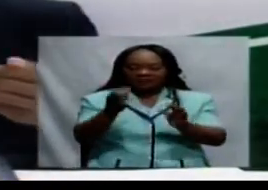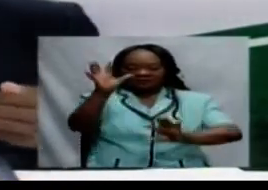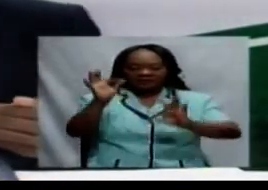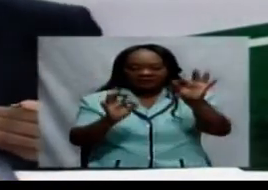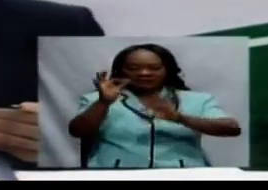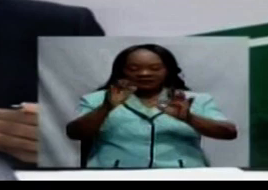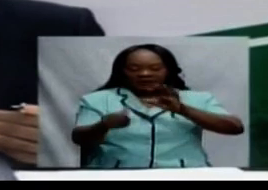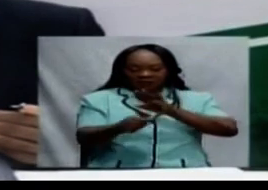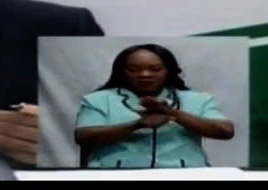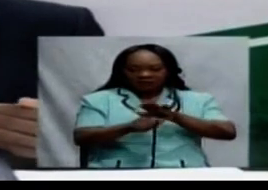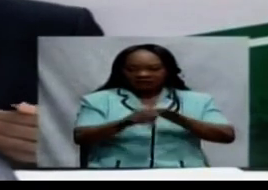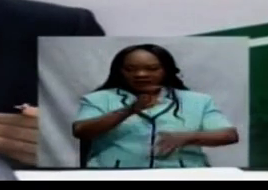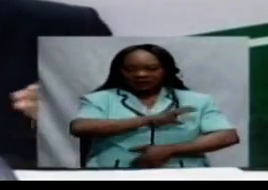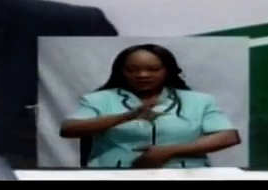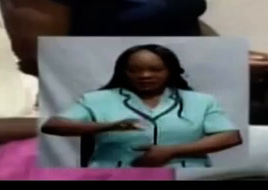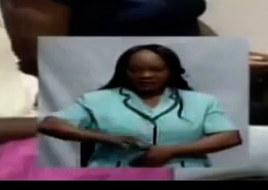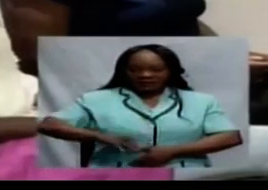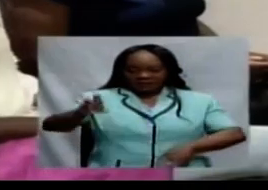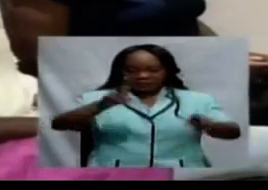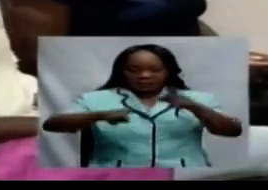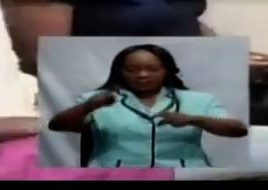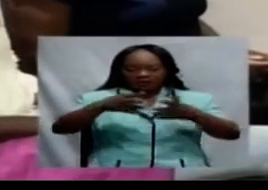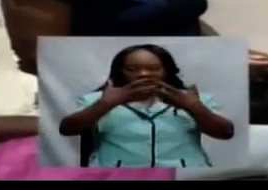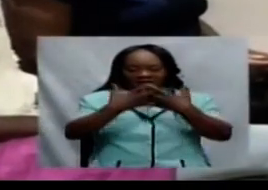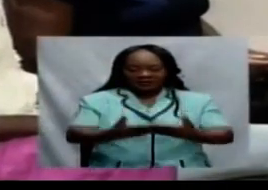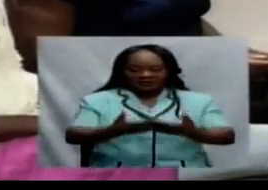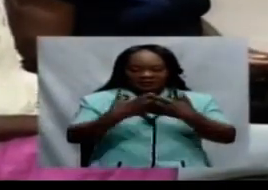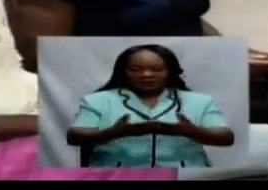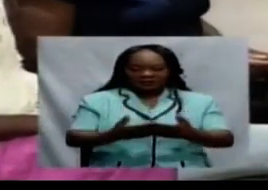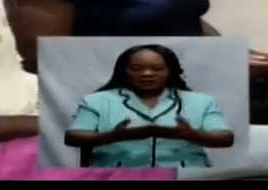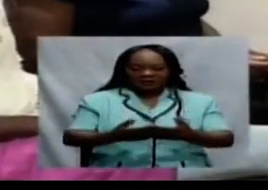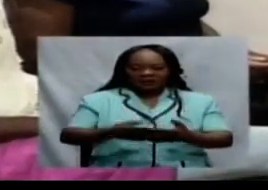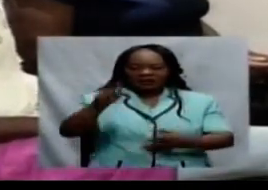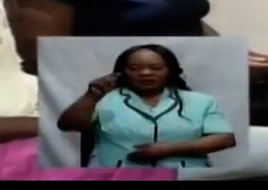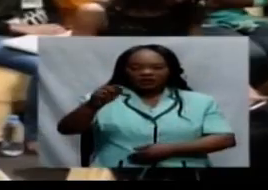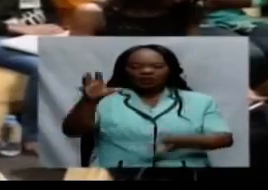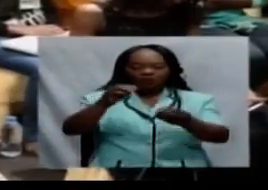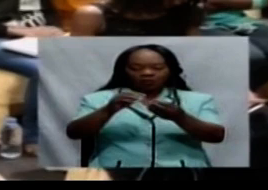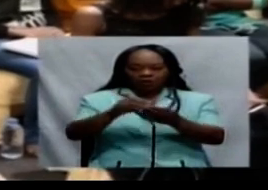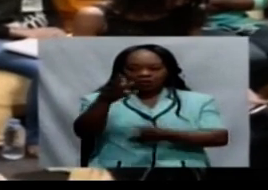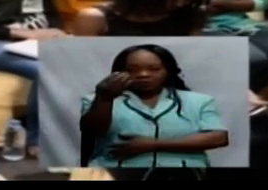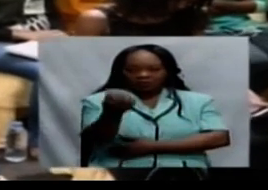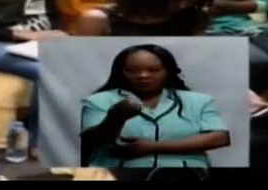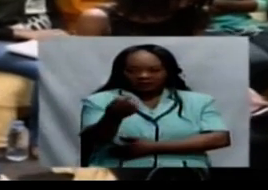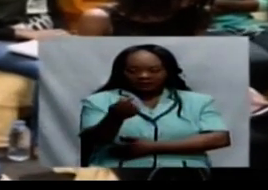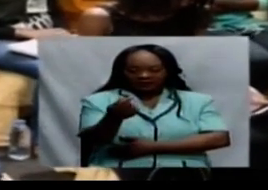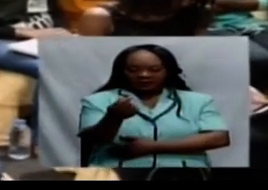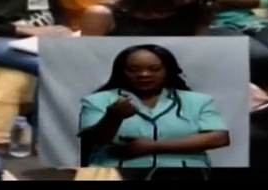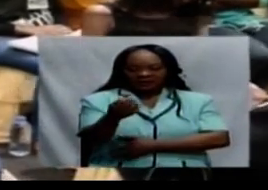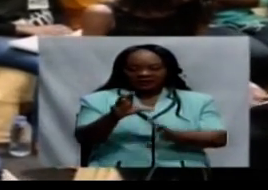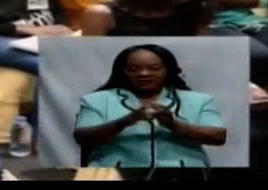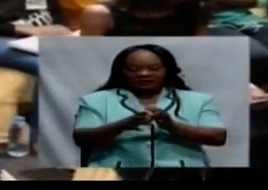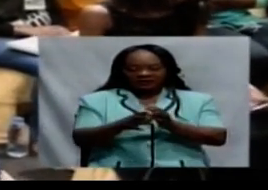the private sector, especially people in generation where you need huge amounts of money, and assumably you were an